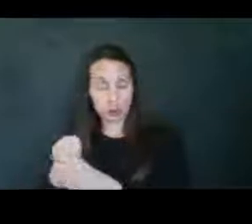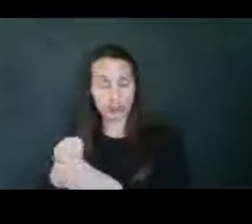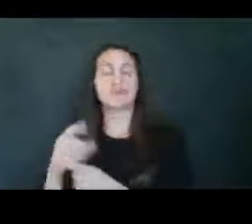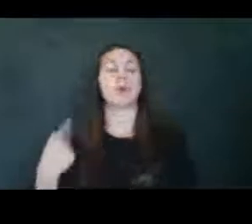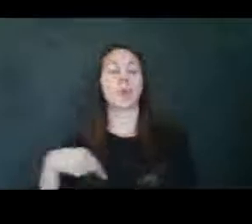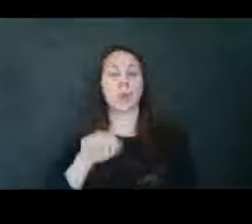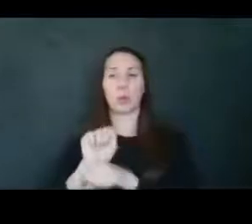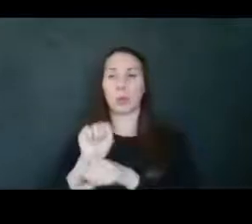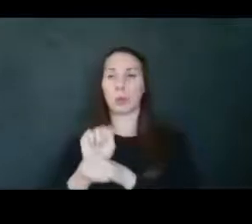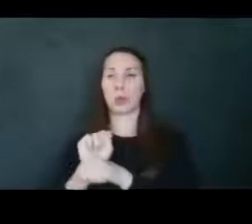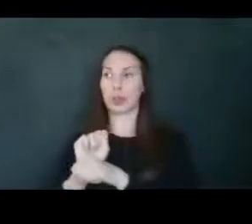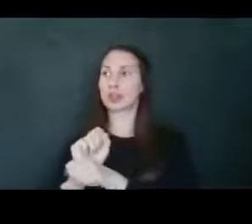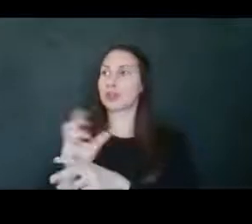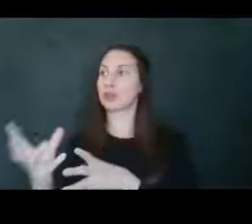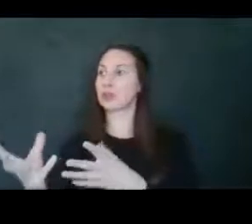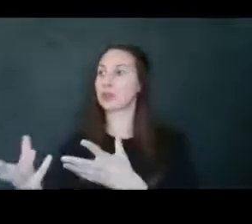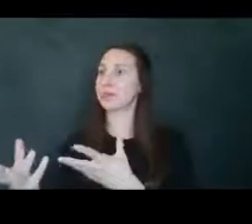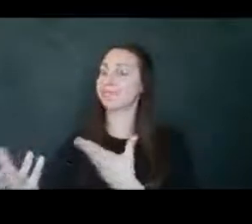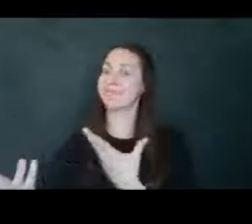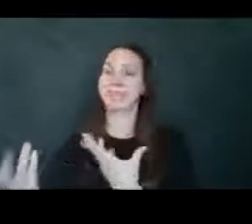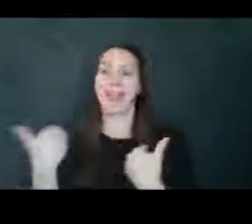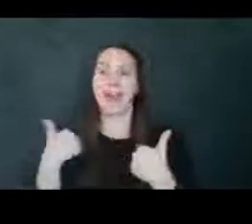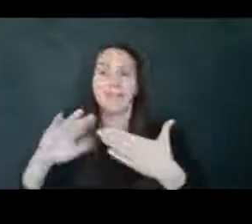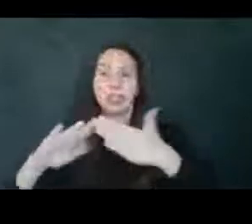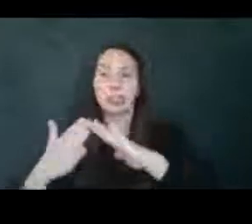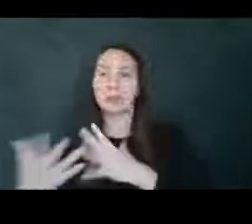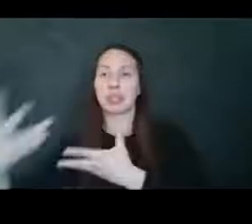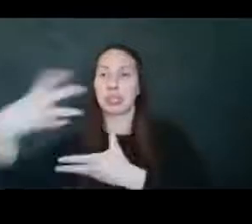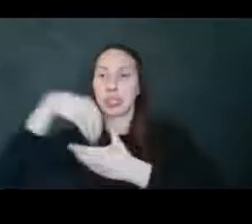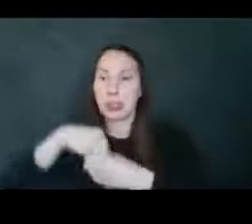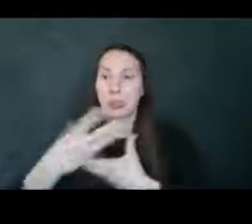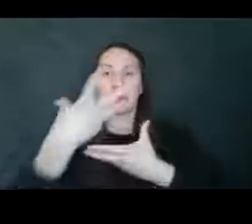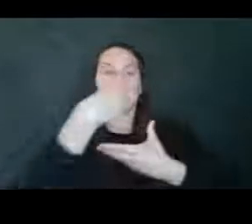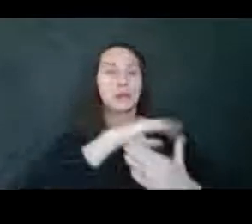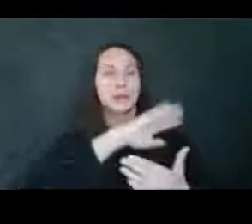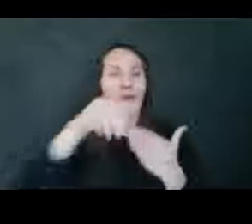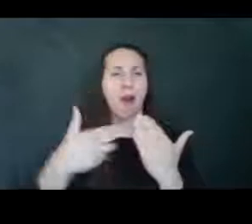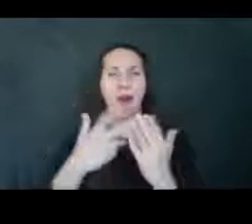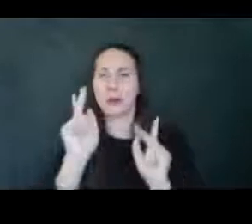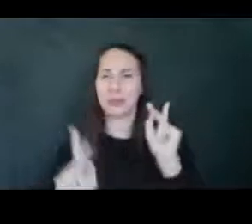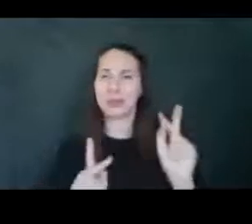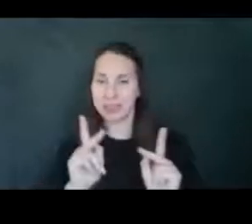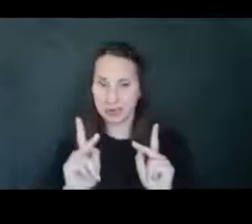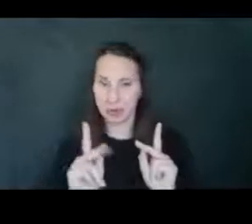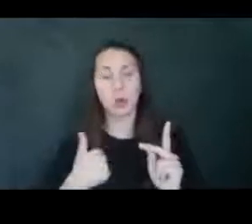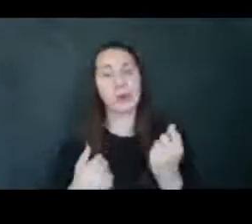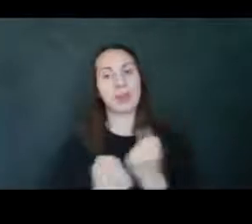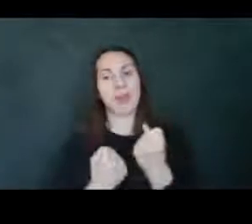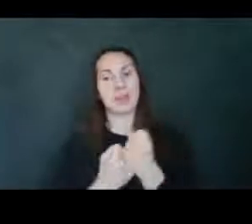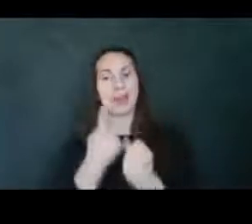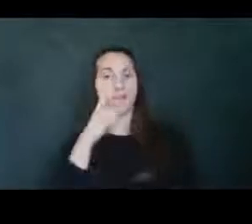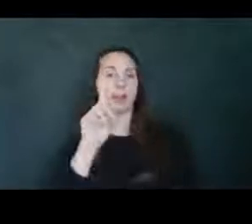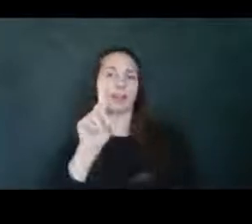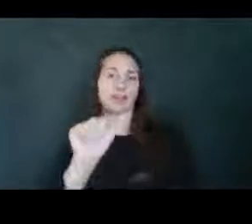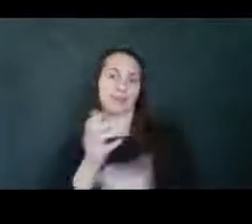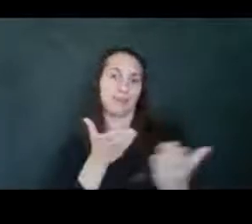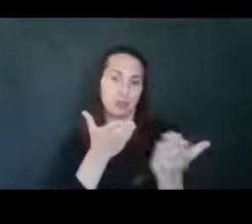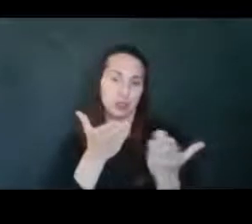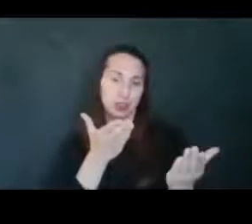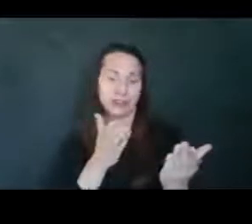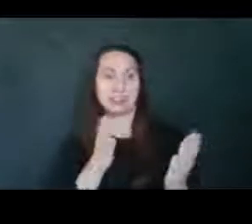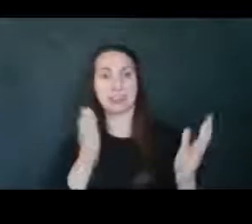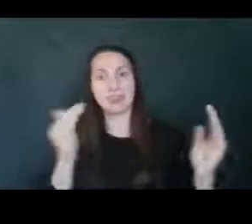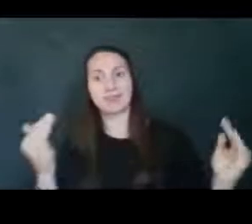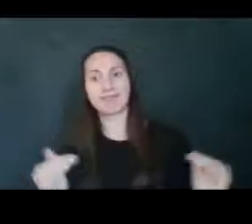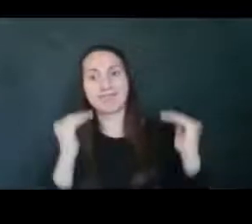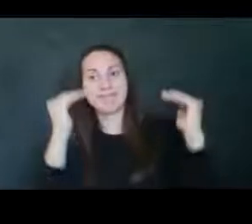that includes all individuals, advocates for disability services that advance inclusion, strives to